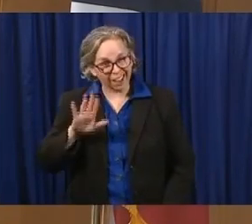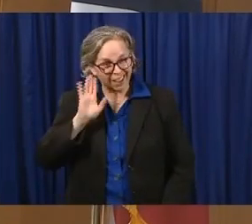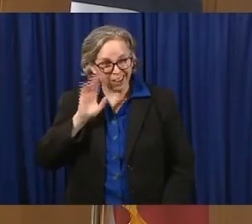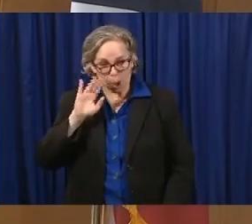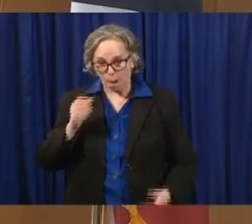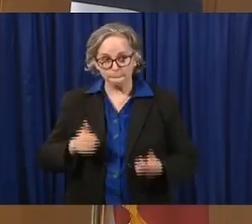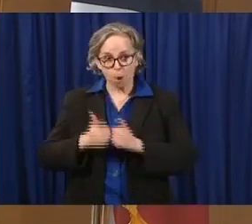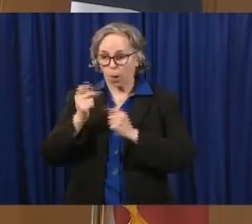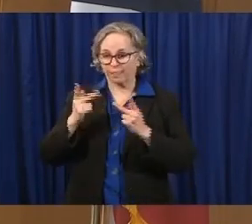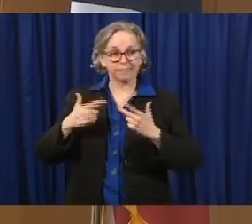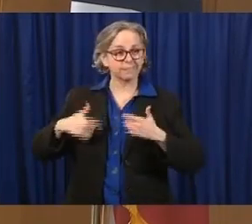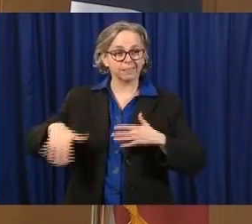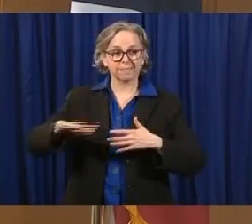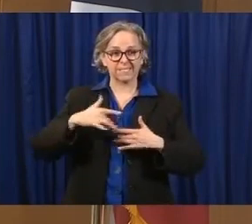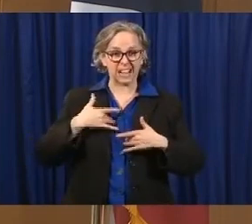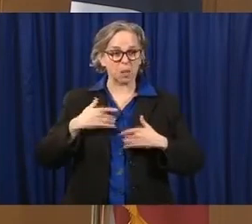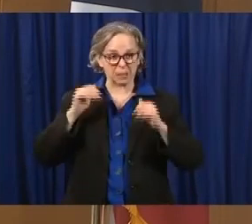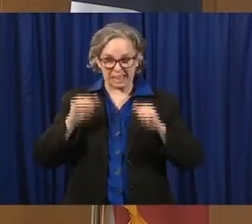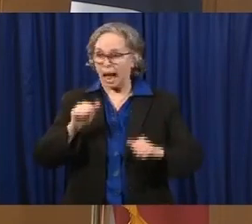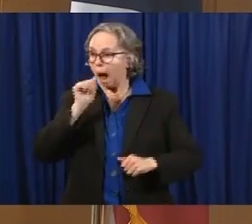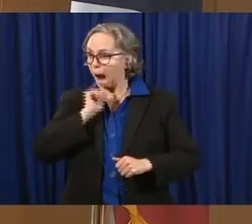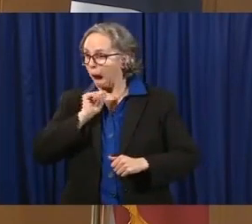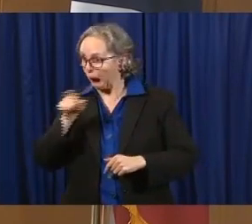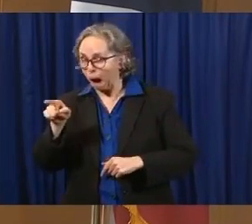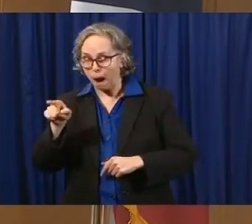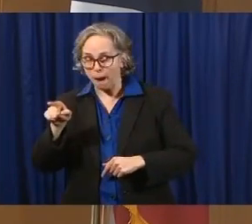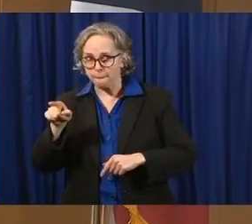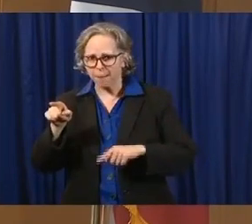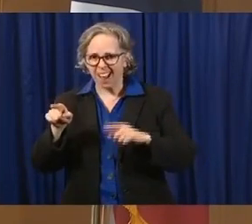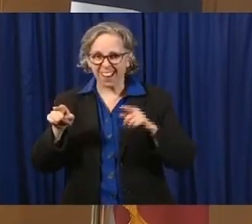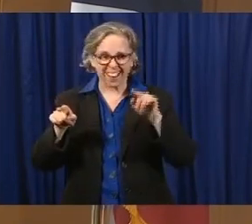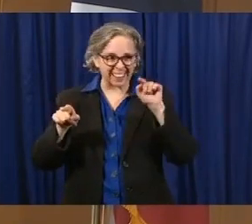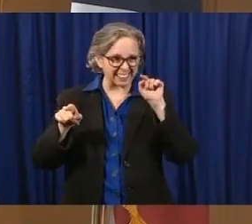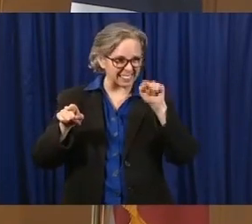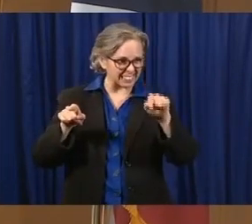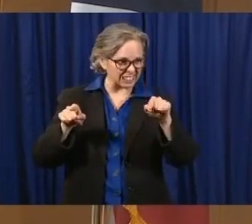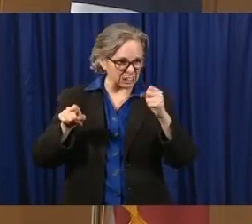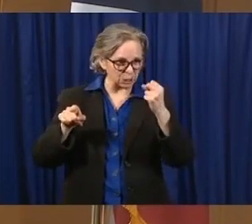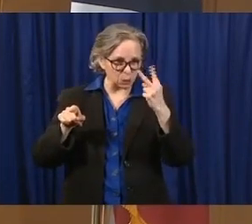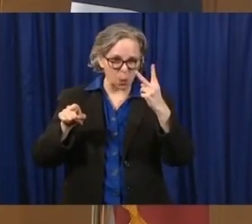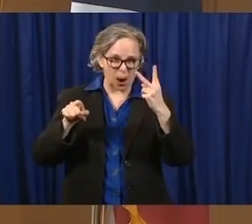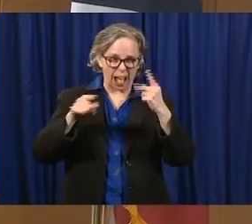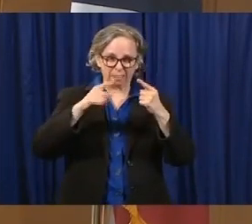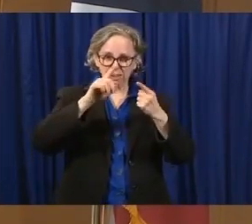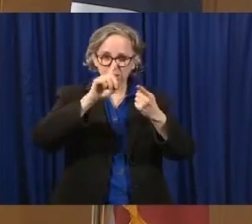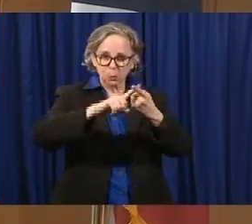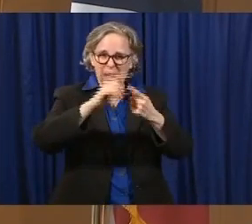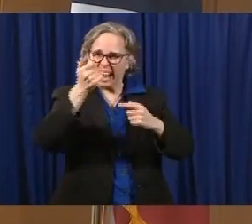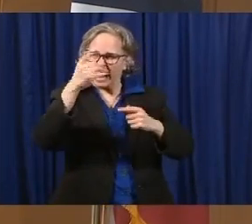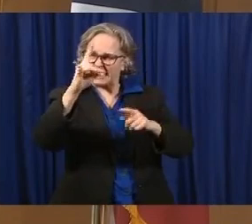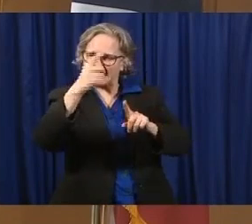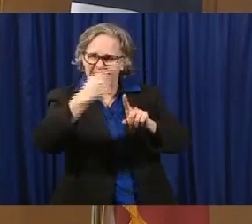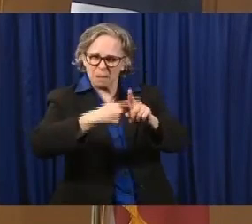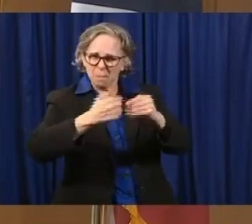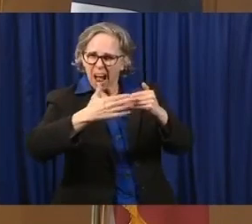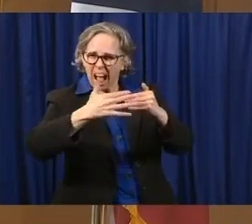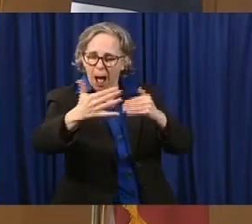till we get a vaccine. So we're 12 to 18 months away from this going away. We're going to have to live with